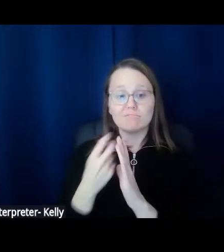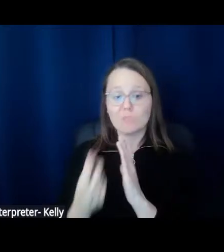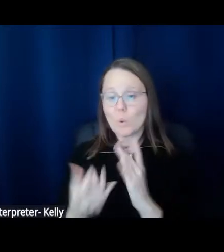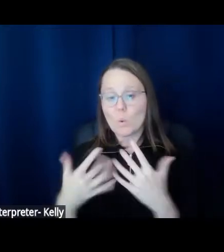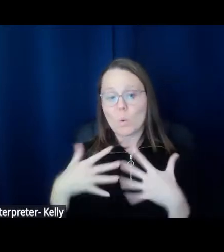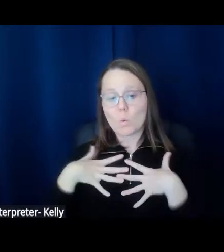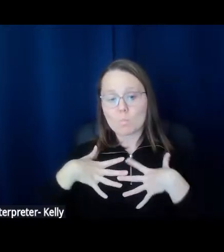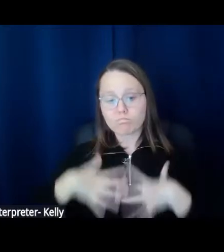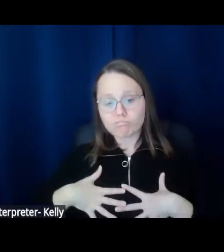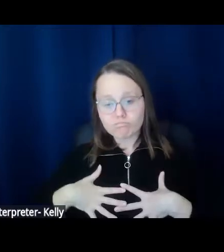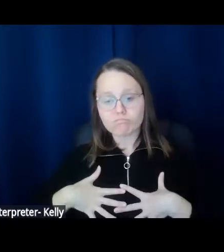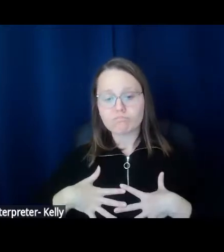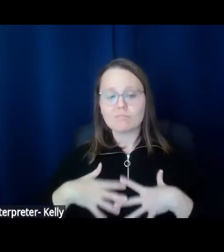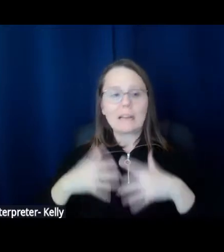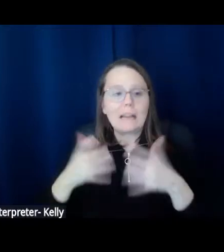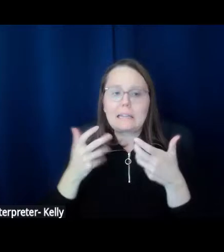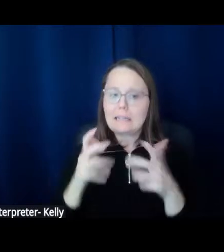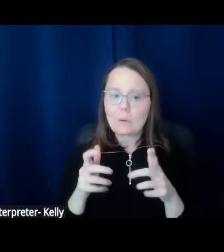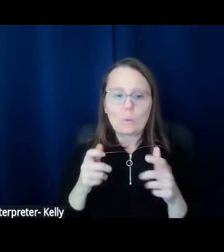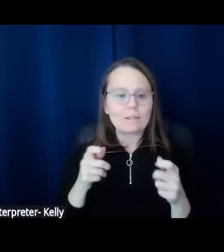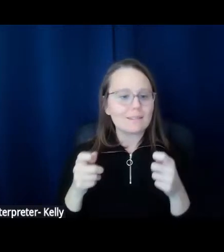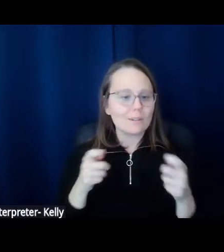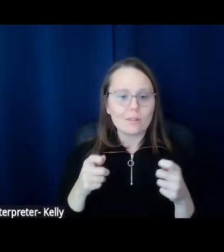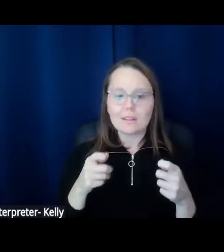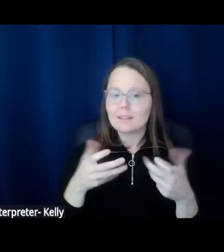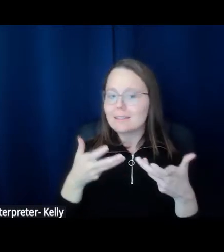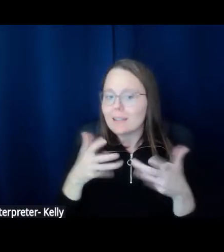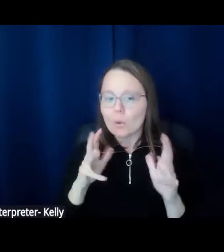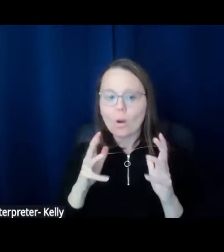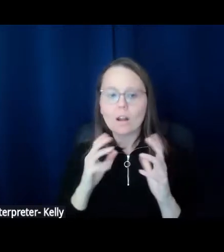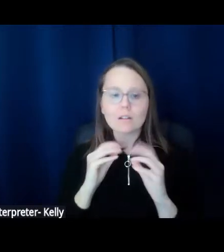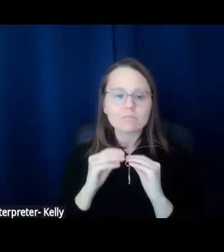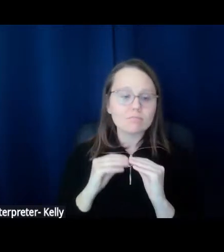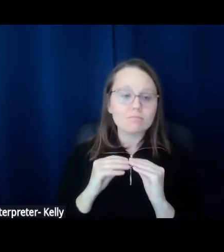honest. I did not want to deal with it. I didn't want to cope with it. I